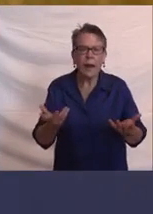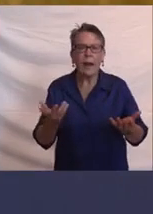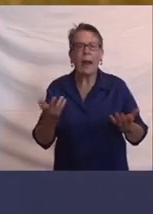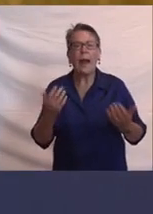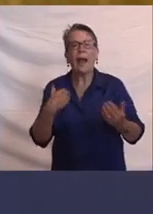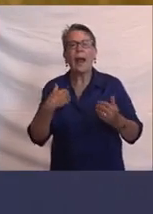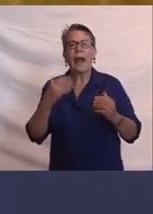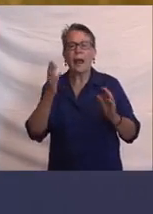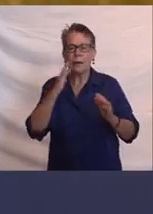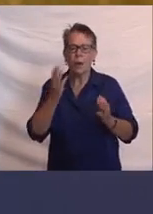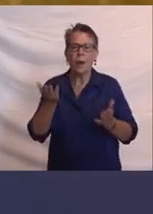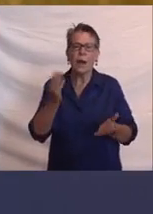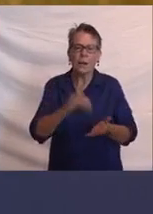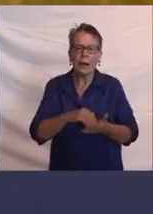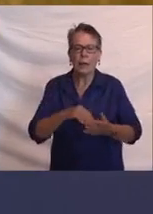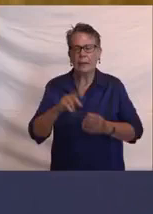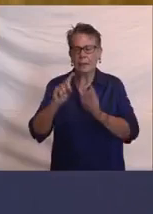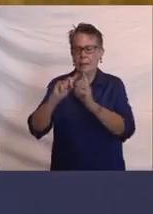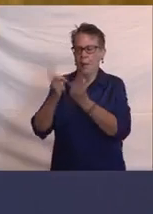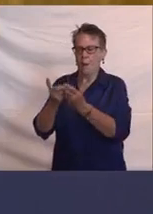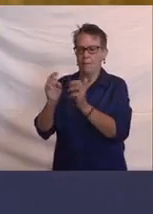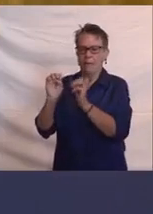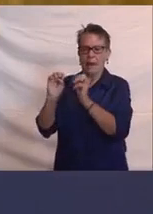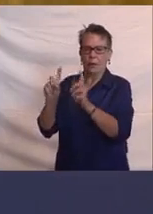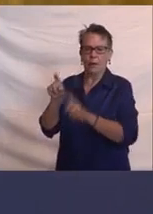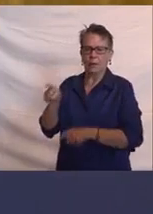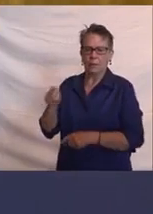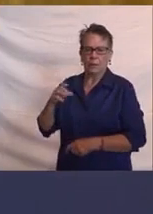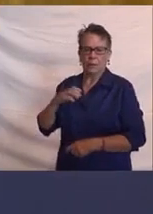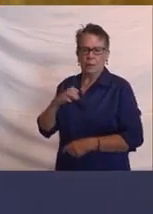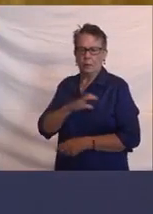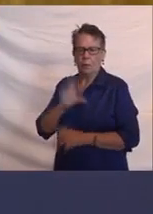from your perspective, a health perspective,